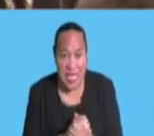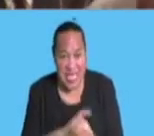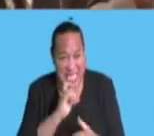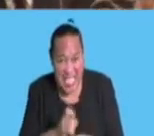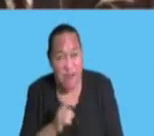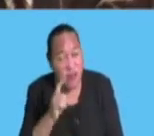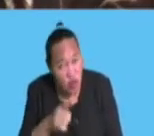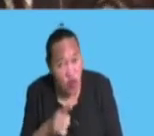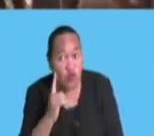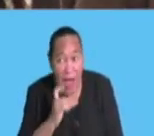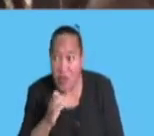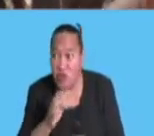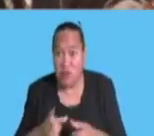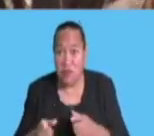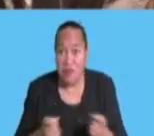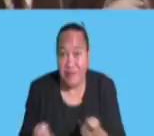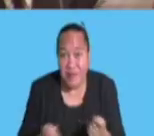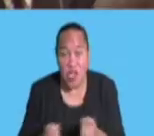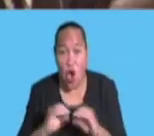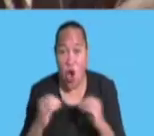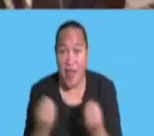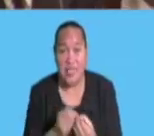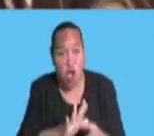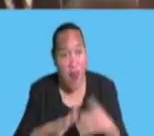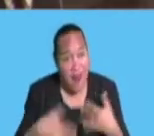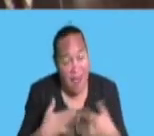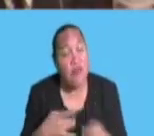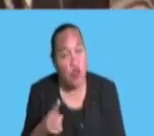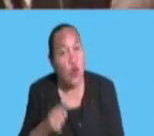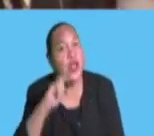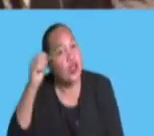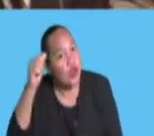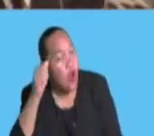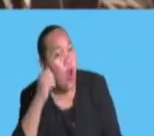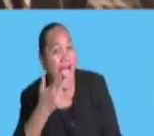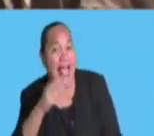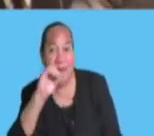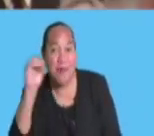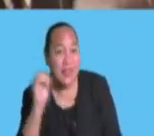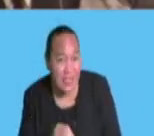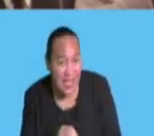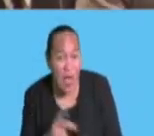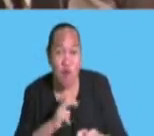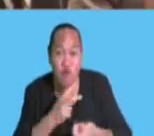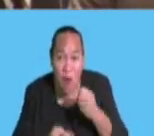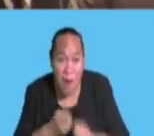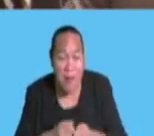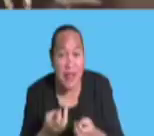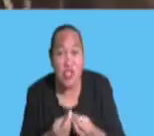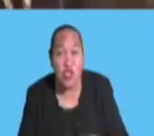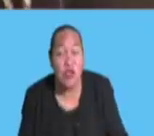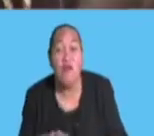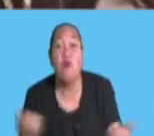ever run an organization in your life, you will know that 80% of the problems and 80% of the solutions